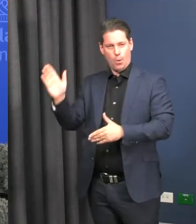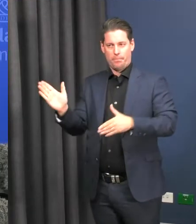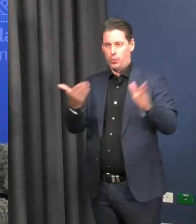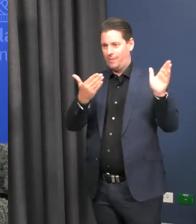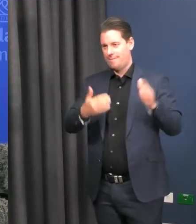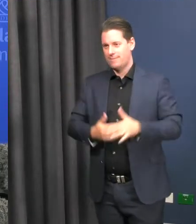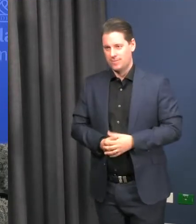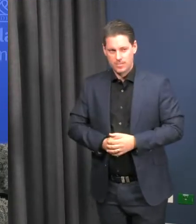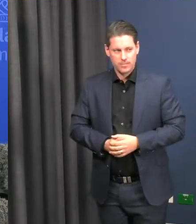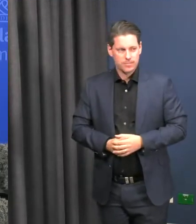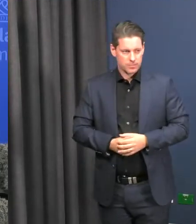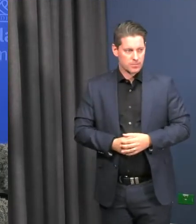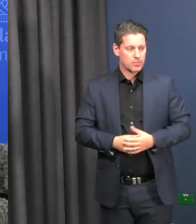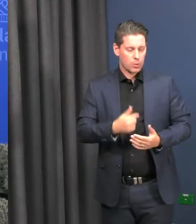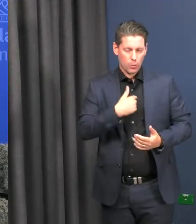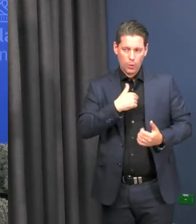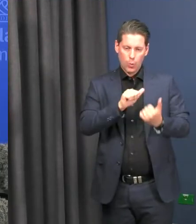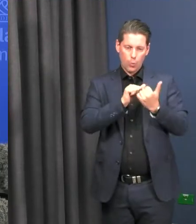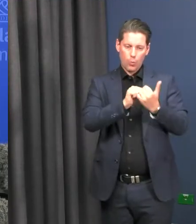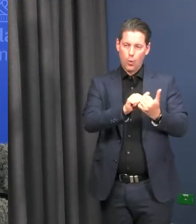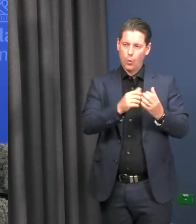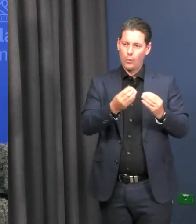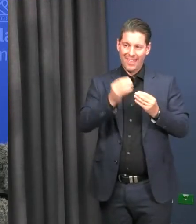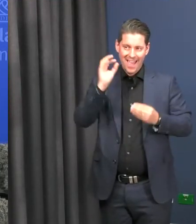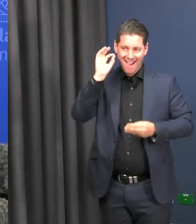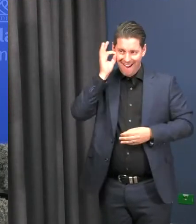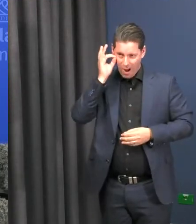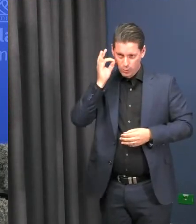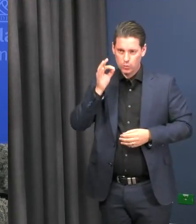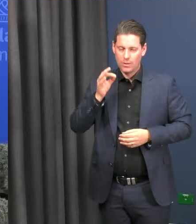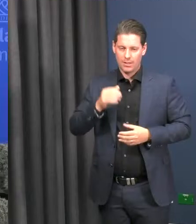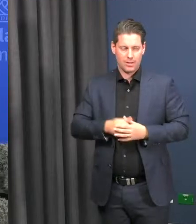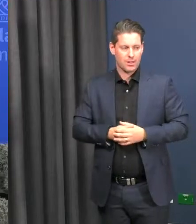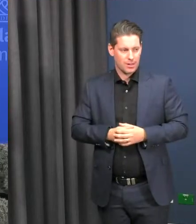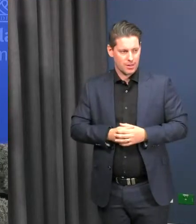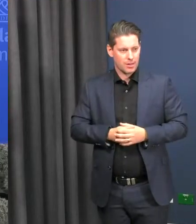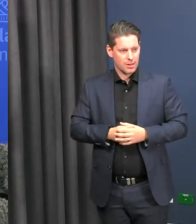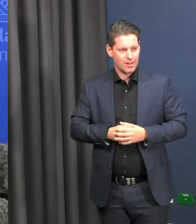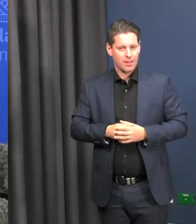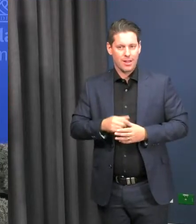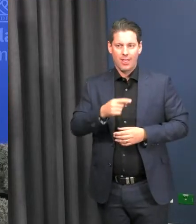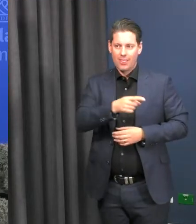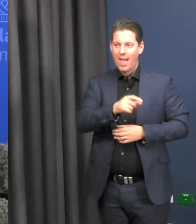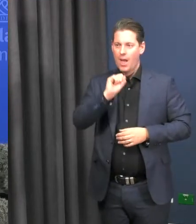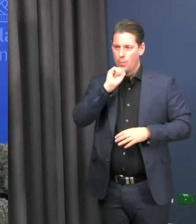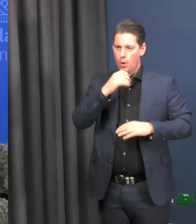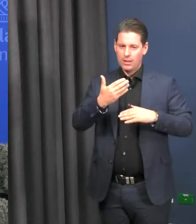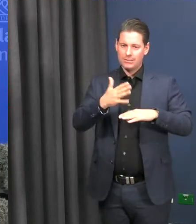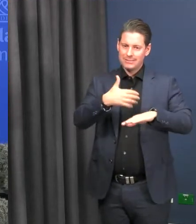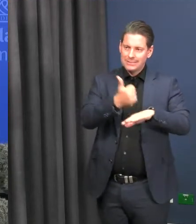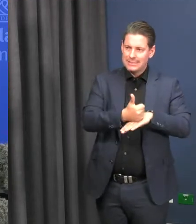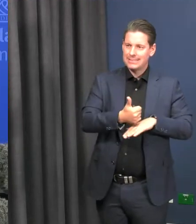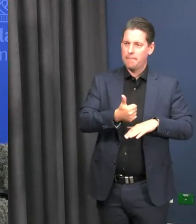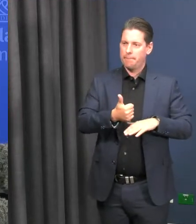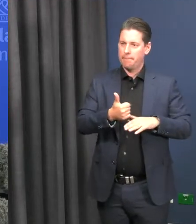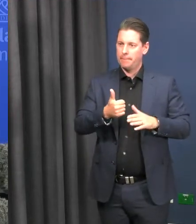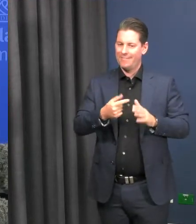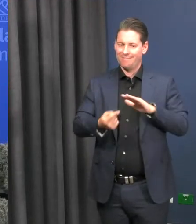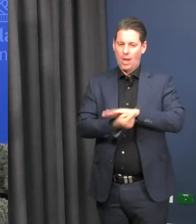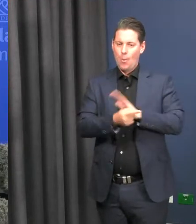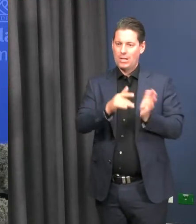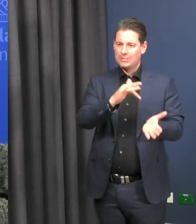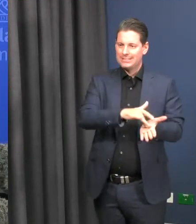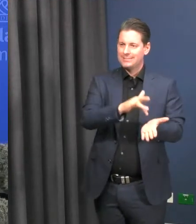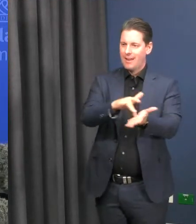Yeah, we're working with councils, and councils will bring them onto line, and they will also bring in refuges as well afterwards. So that